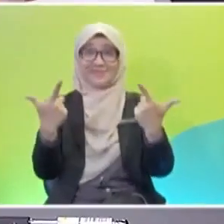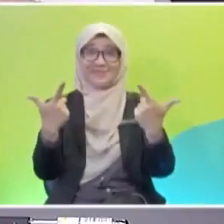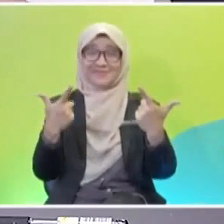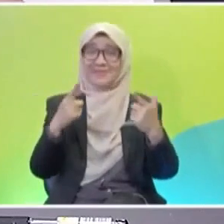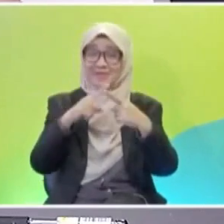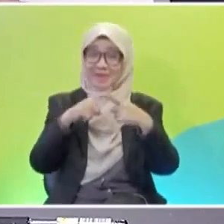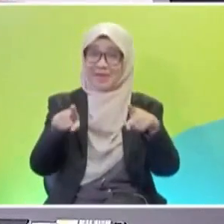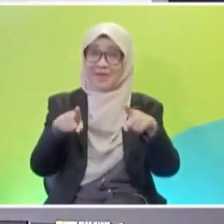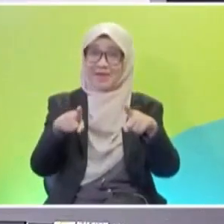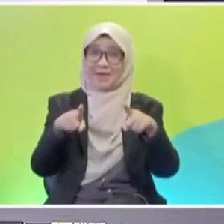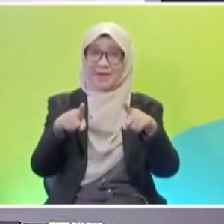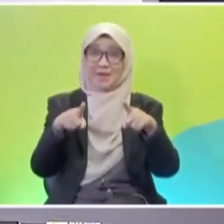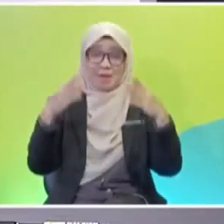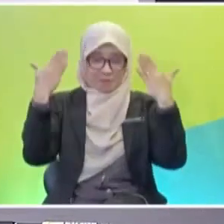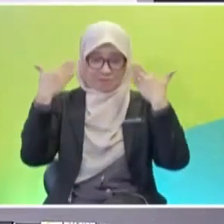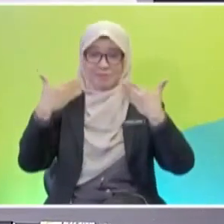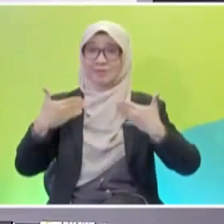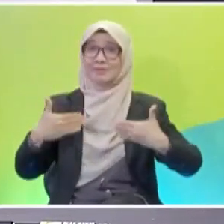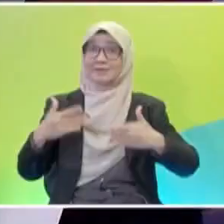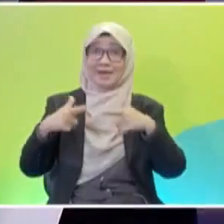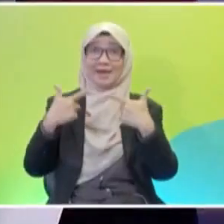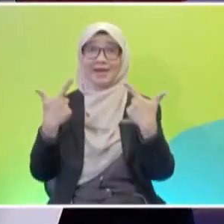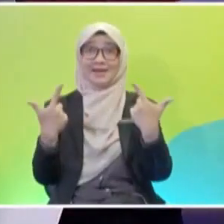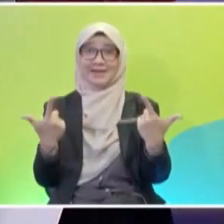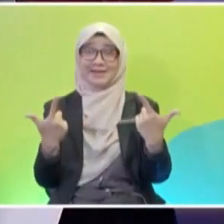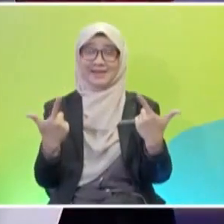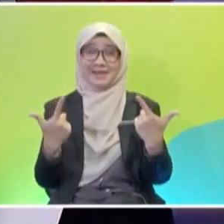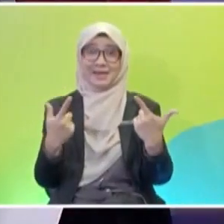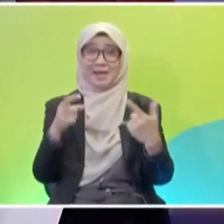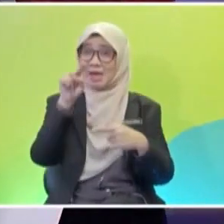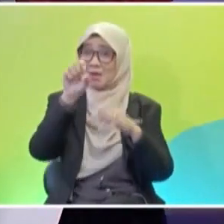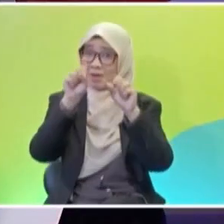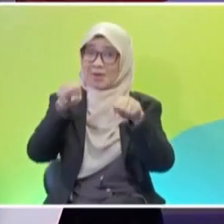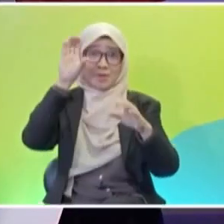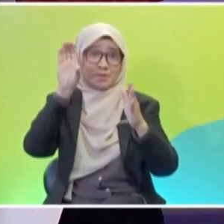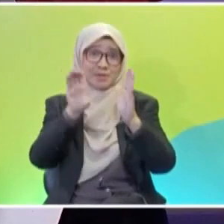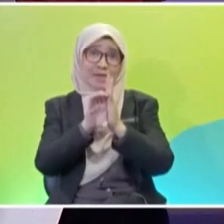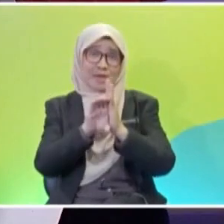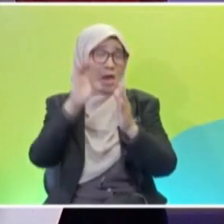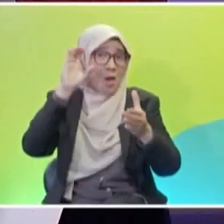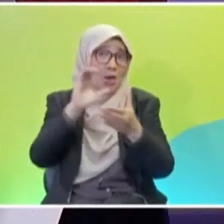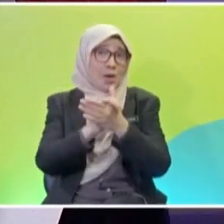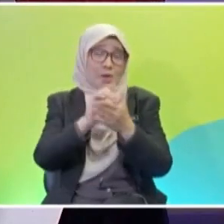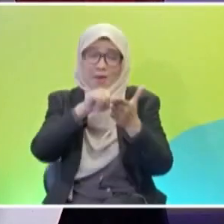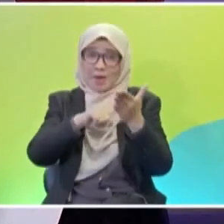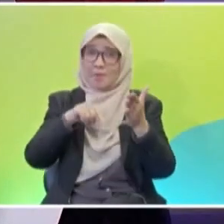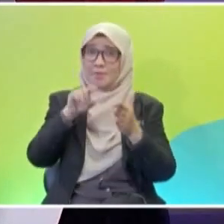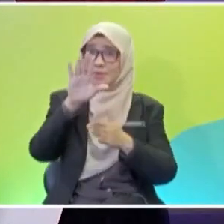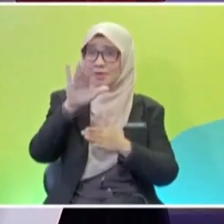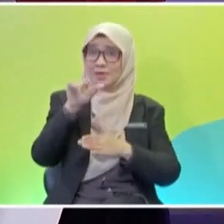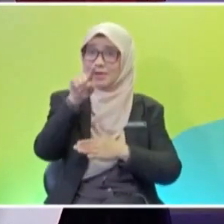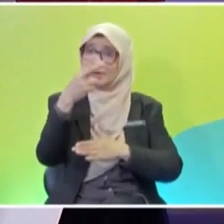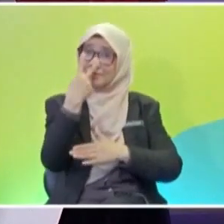through technology. Yep. Oh. Can you believe in everything that you see? Now, knowing about this, can